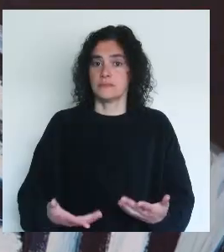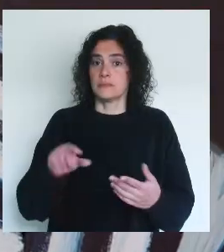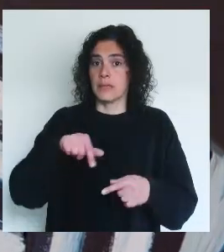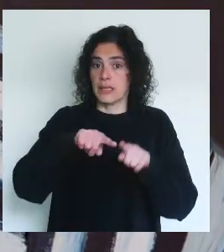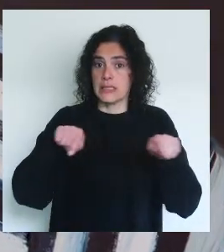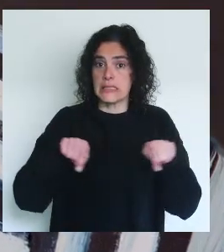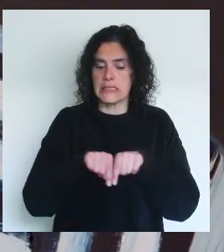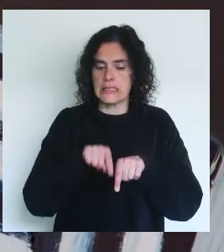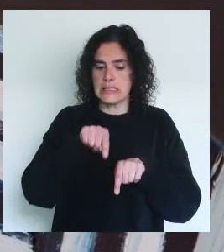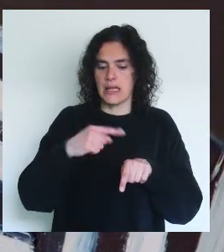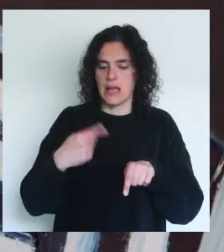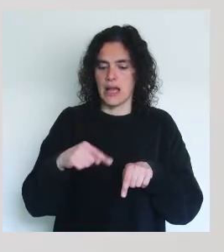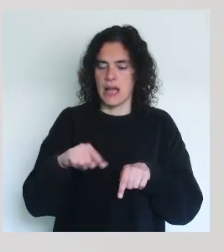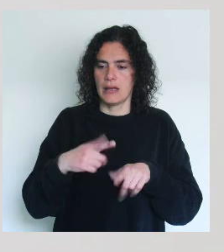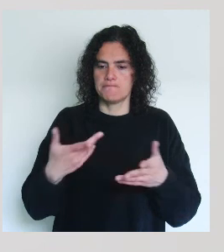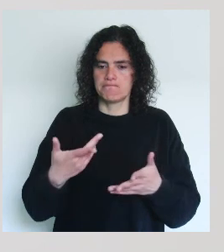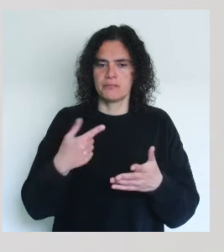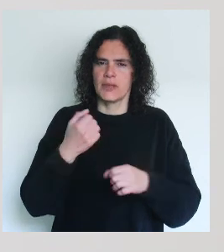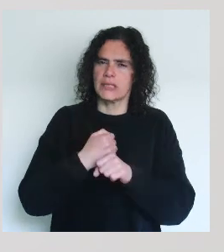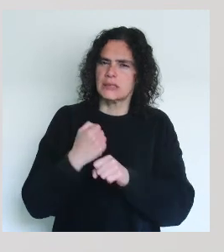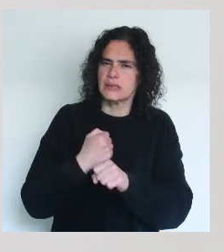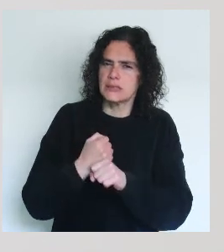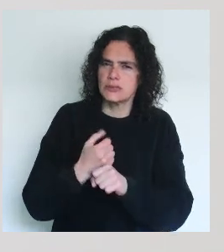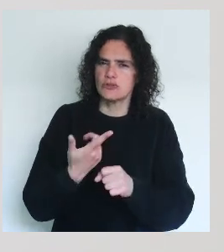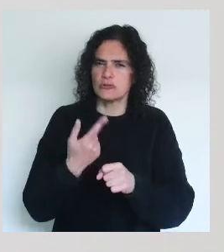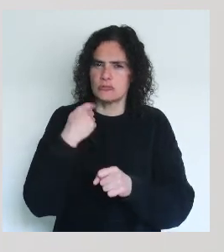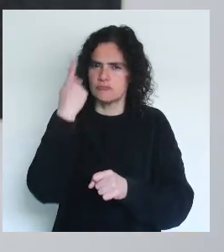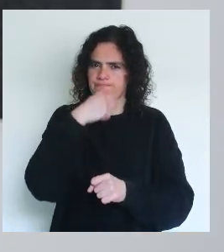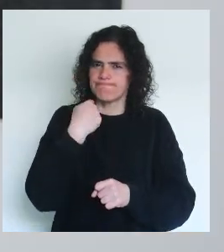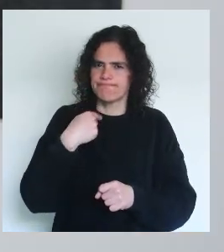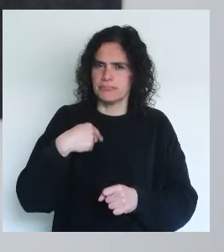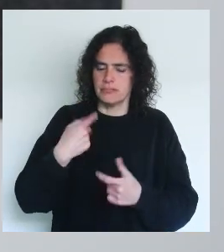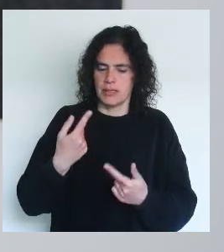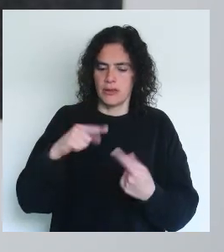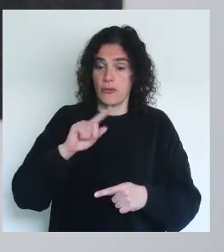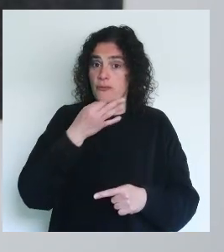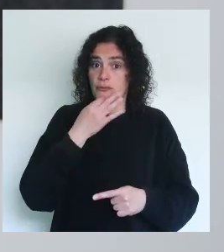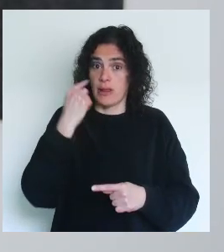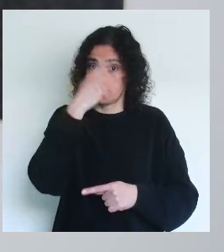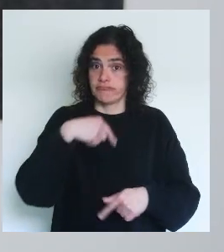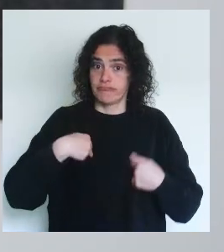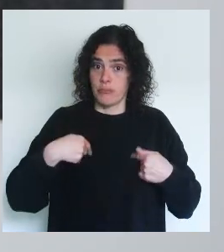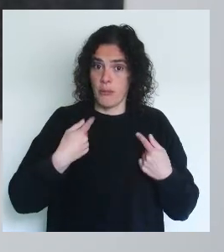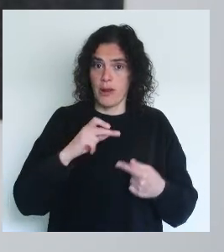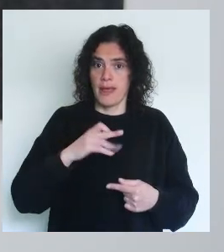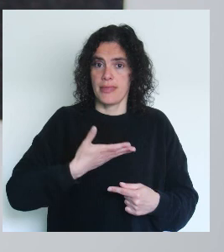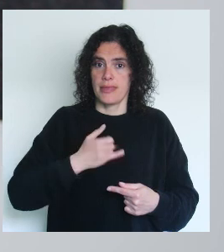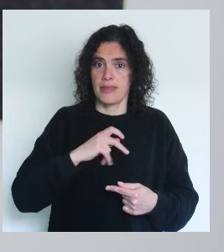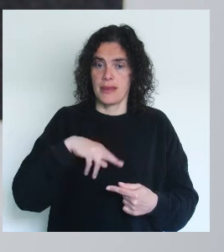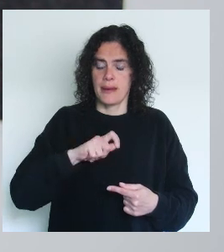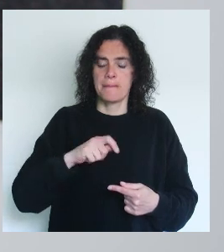Also in this room, we have an exercise in portraiture. We talk about self-portrait with Adrian